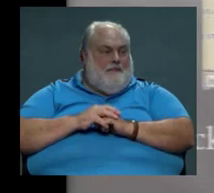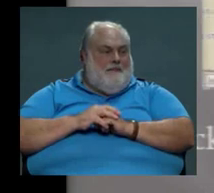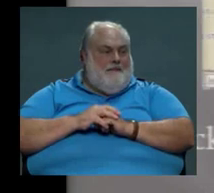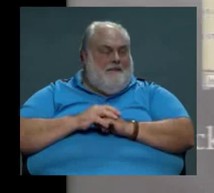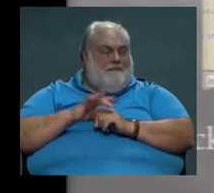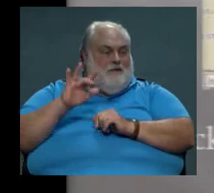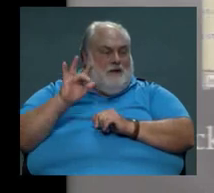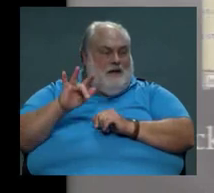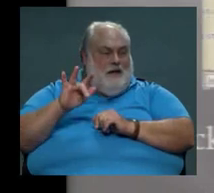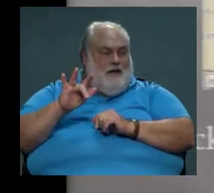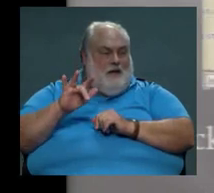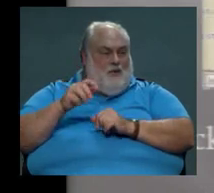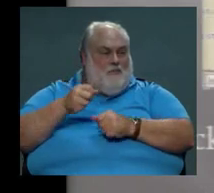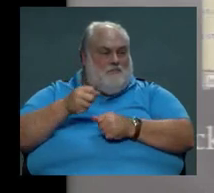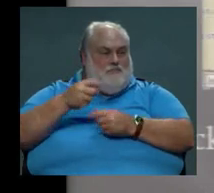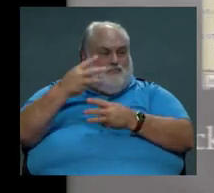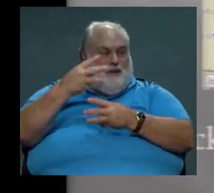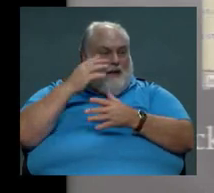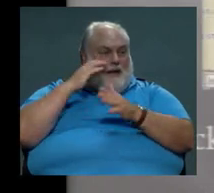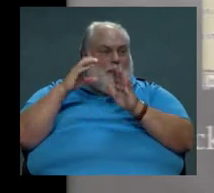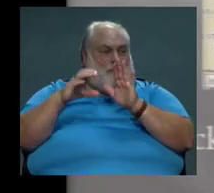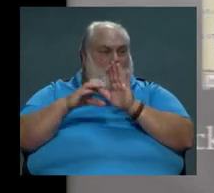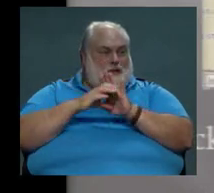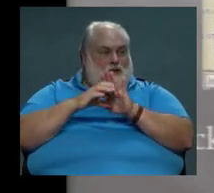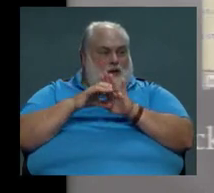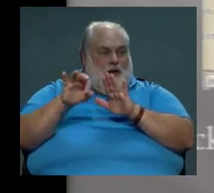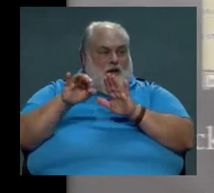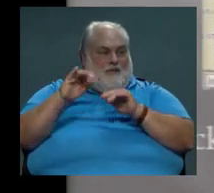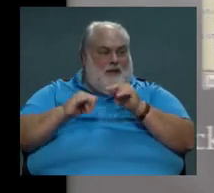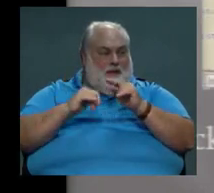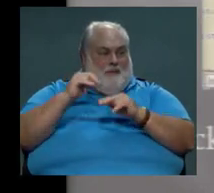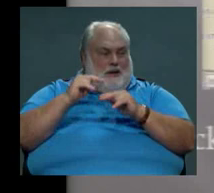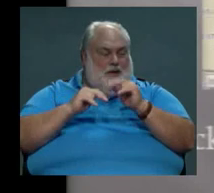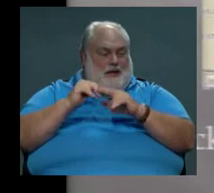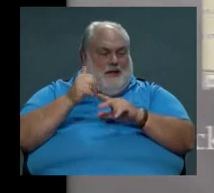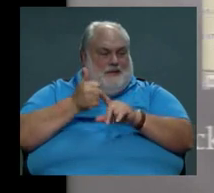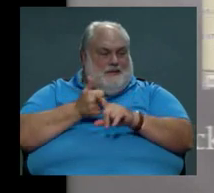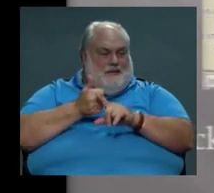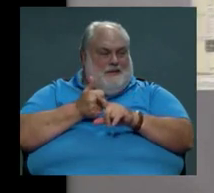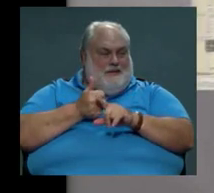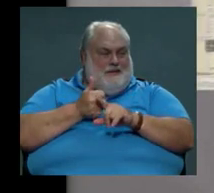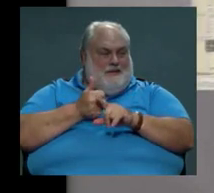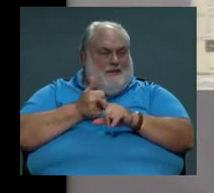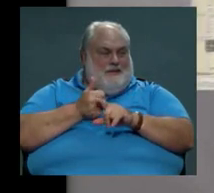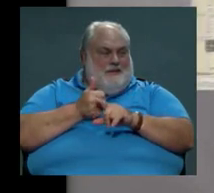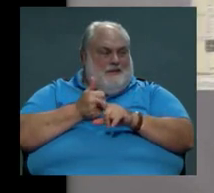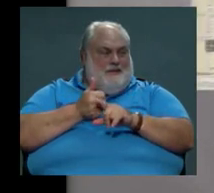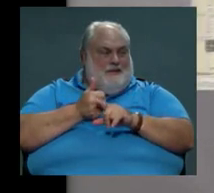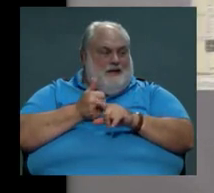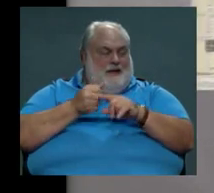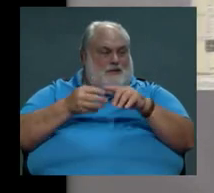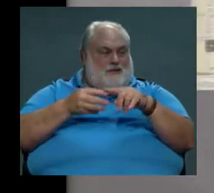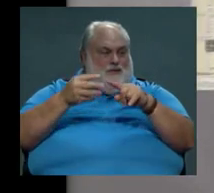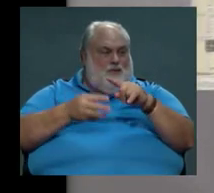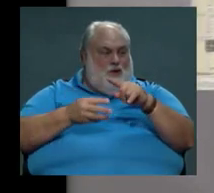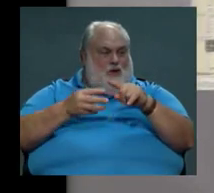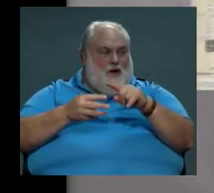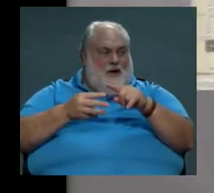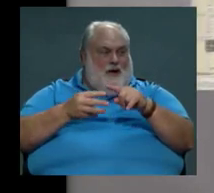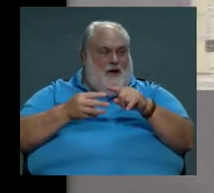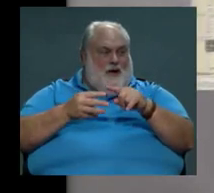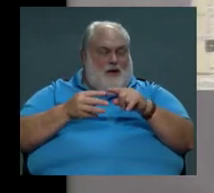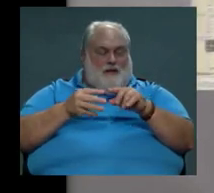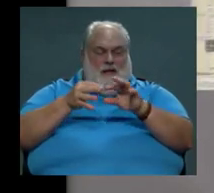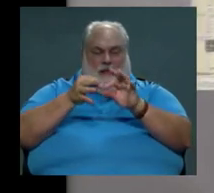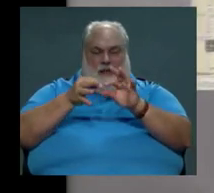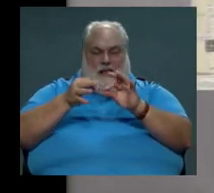If you click on one of them, what you'll do, you'll bring up a photo of the building. Next. And if you scroll down on that bar, you'll